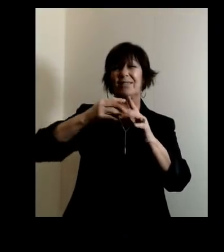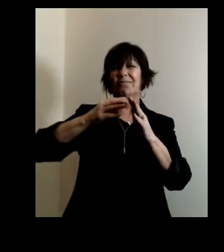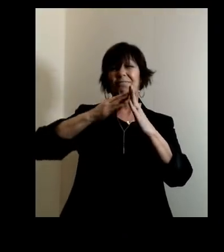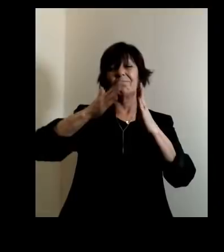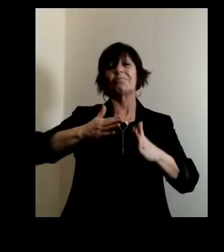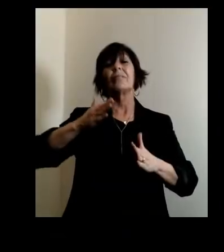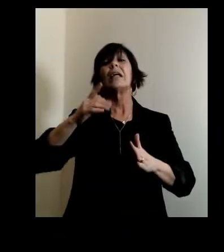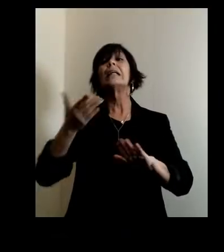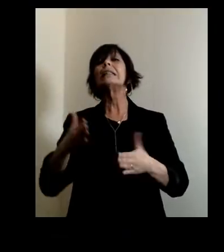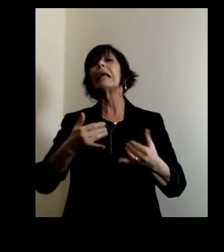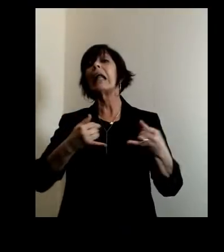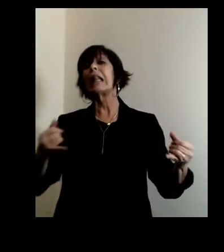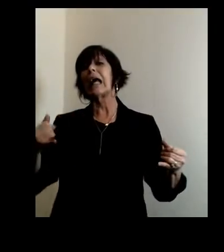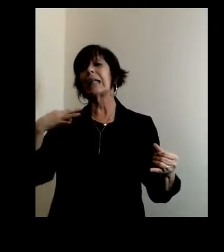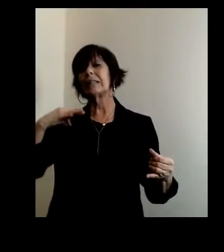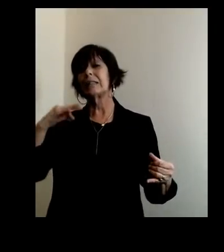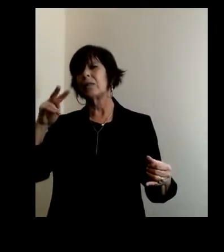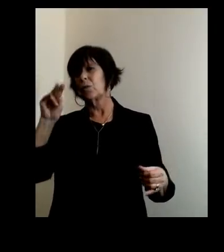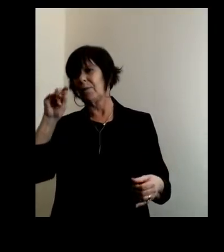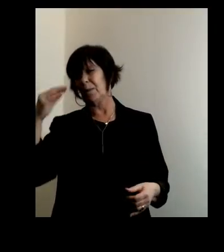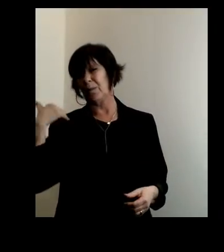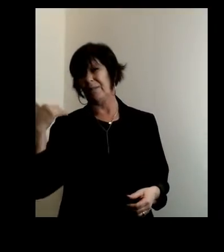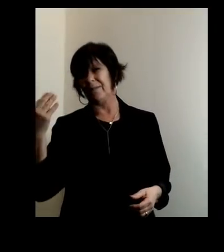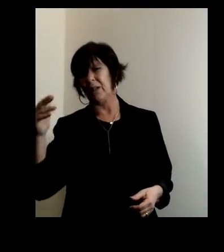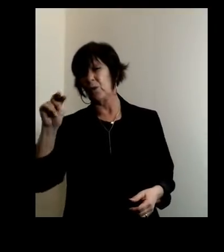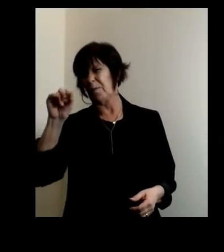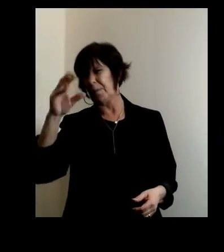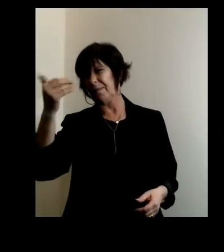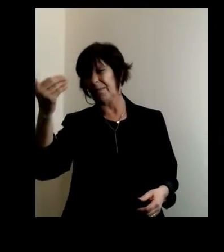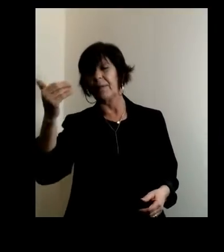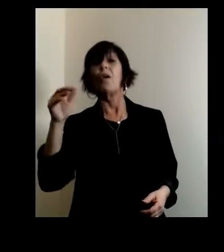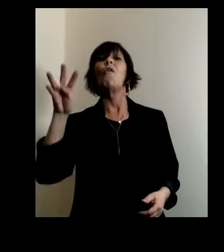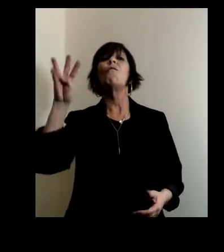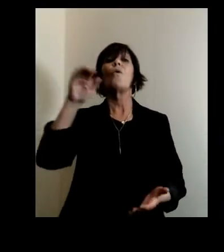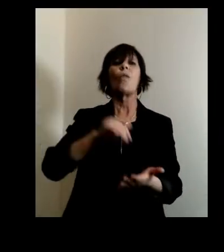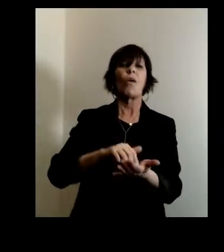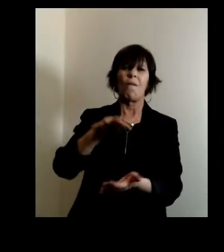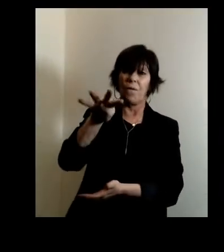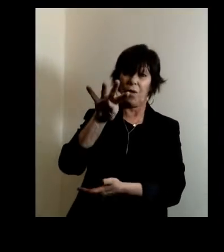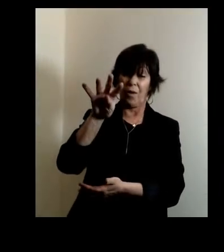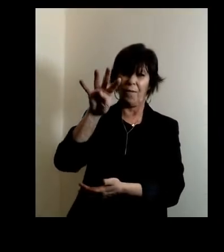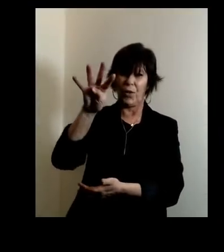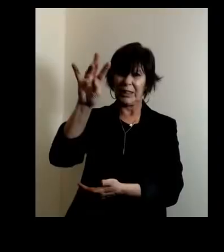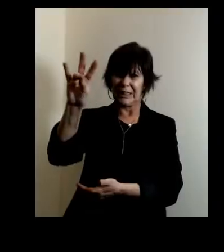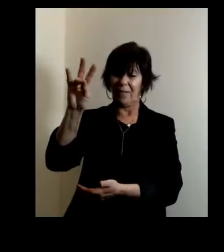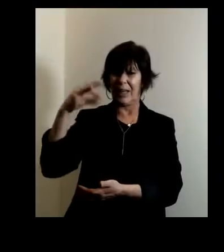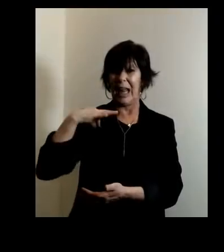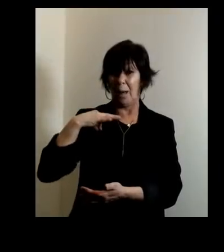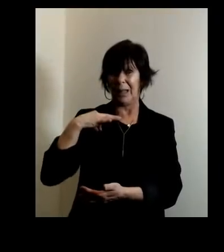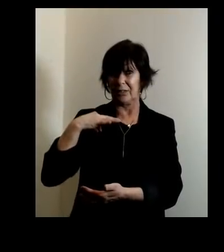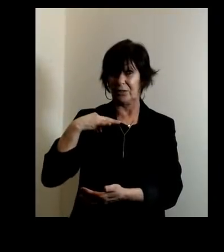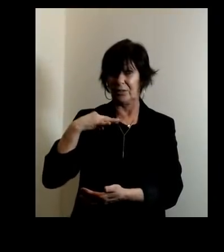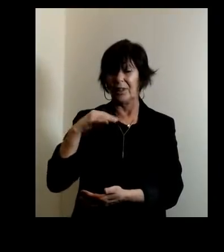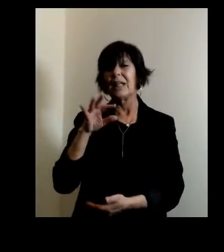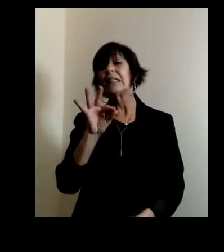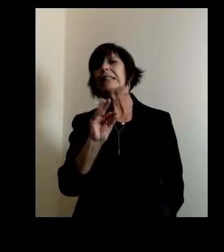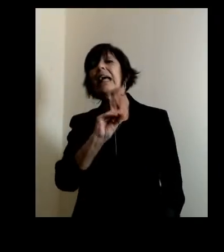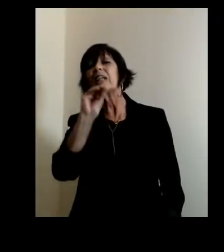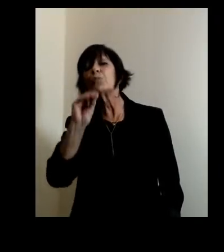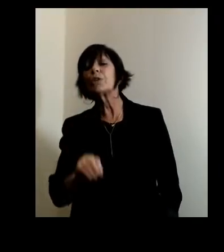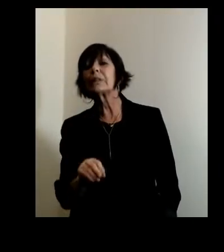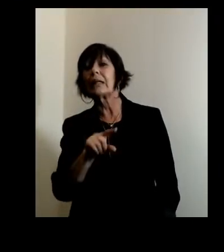for applications was November 15th, and 4,447 applications were filed. 90%